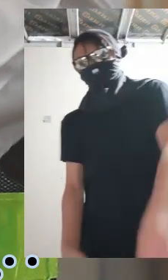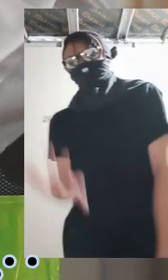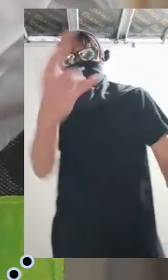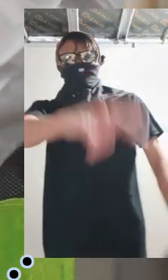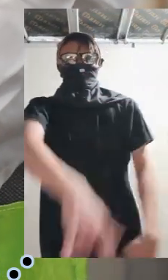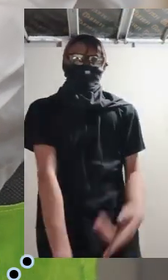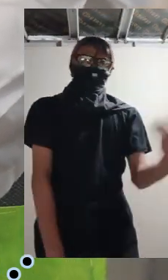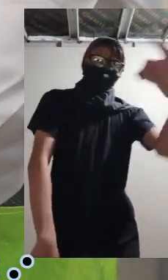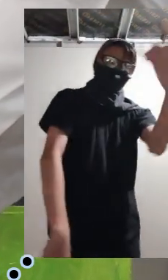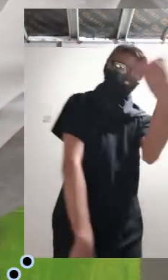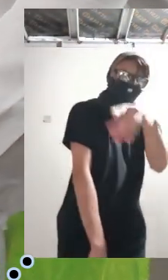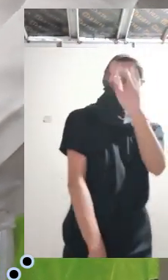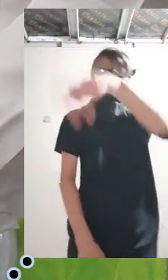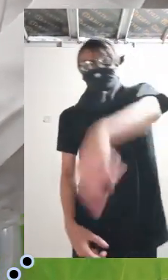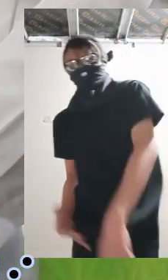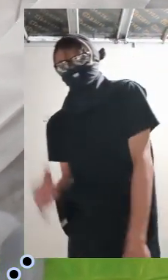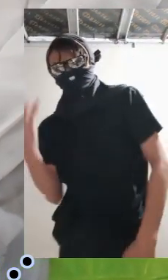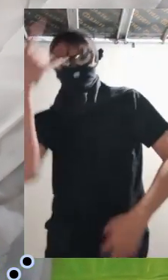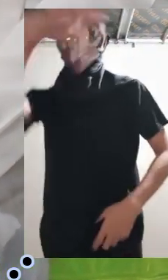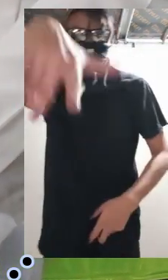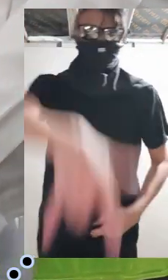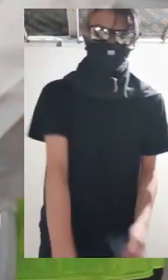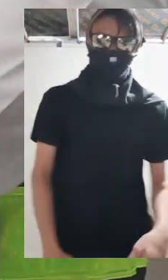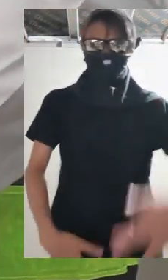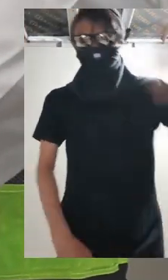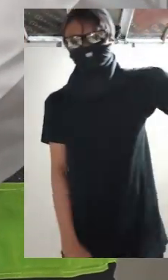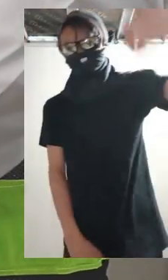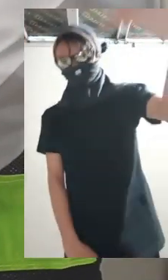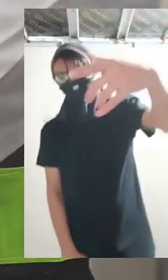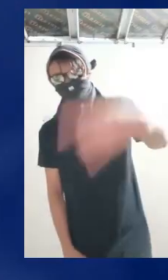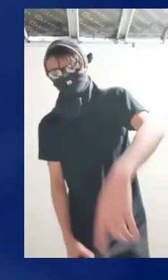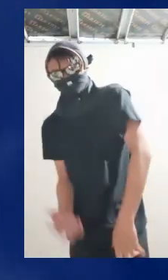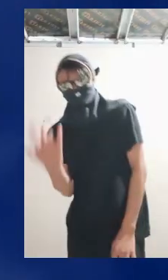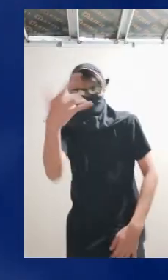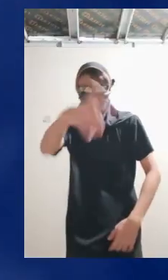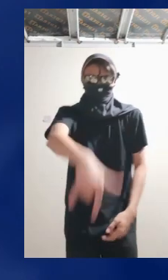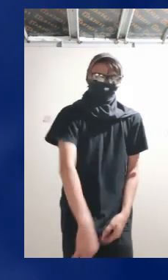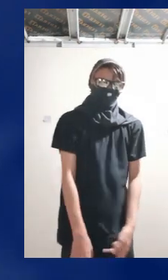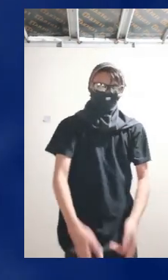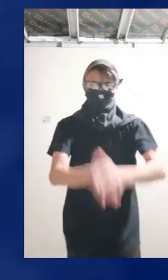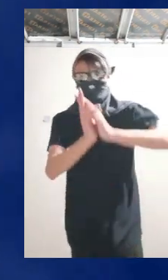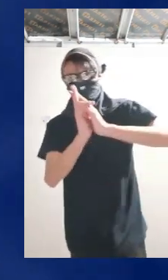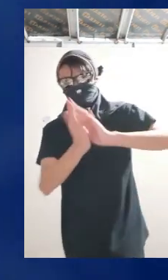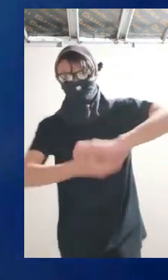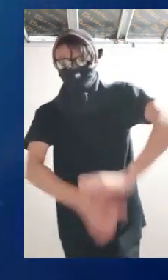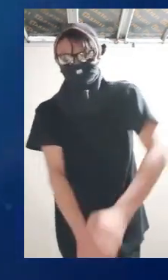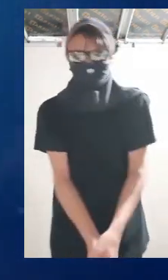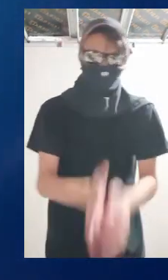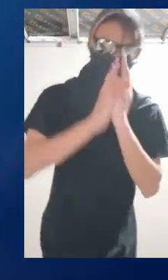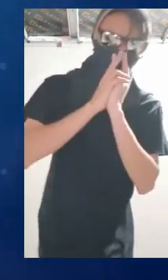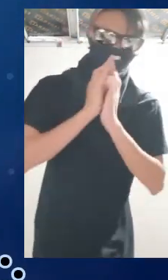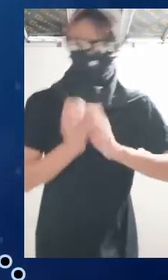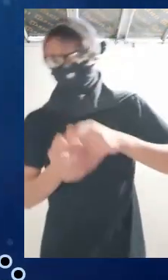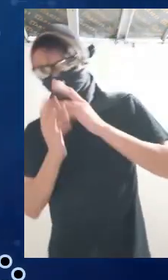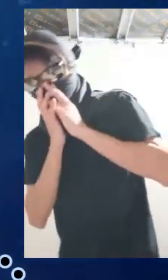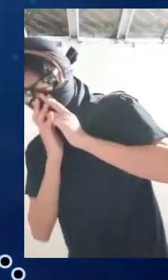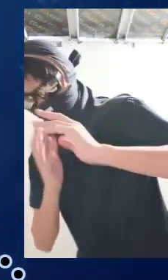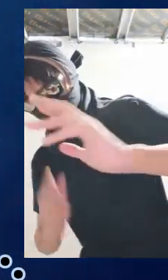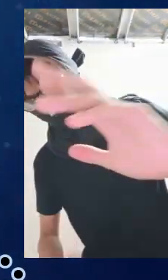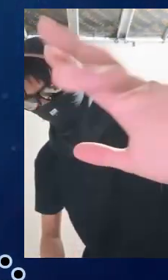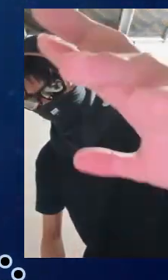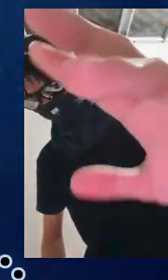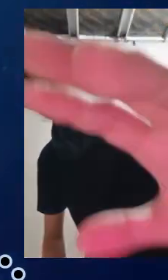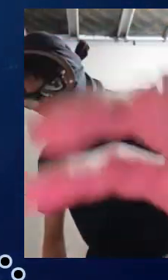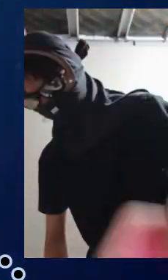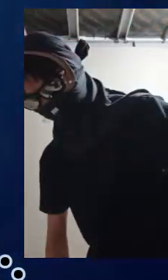risk is likely to happen and how serious its impact could be. 3. Risk mitigation. Organizations